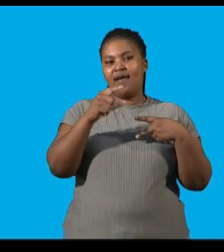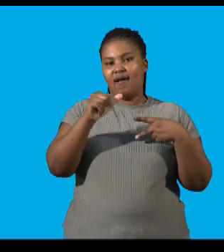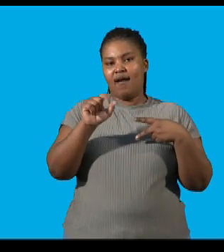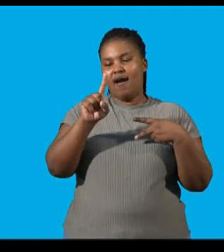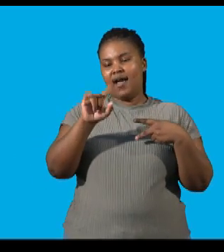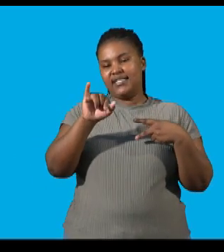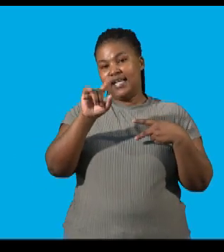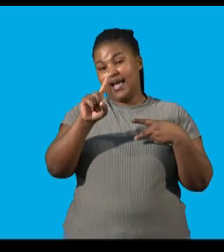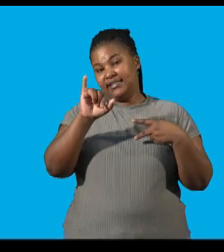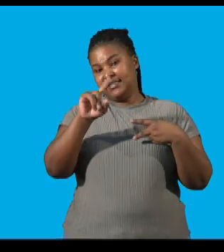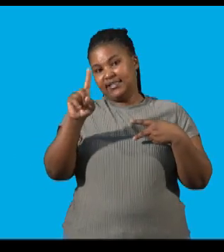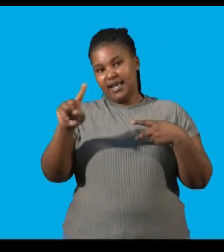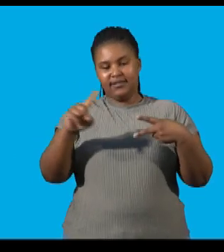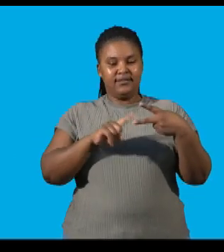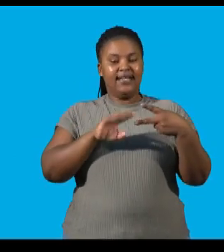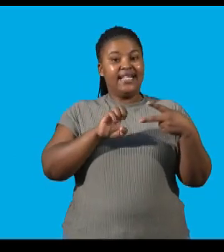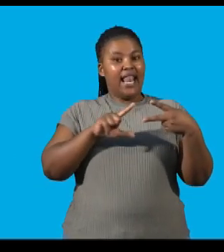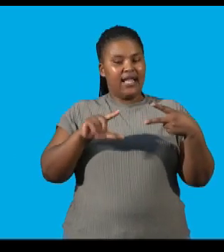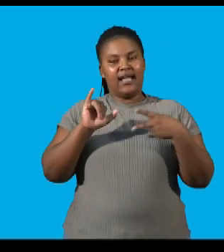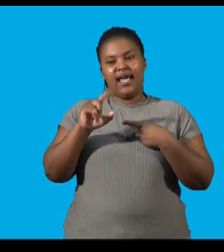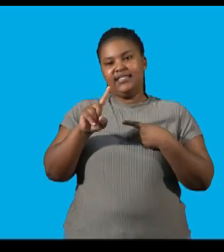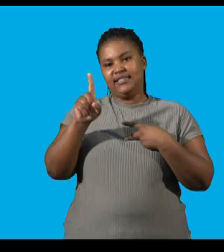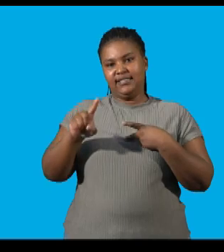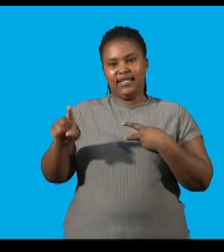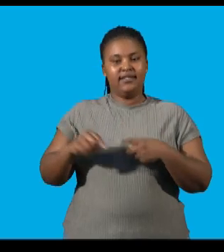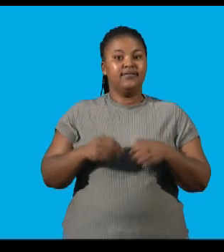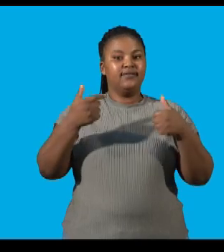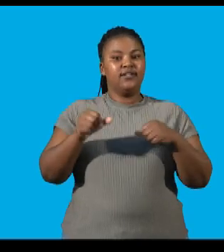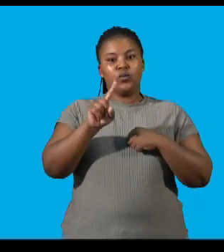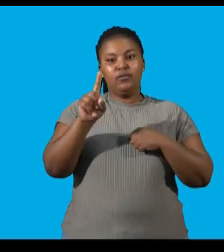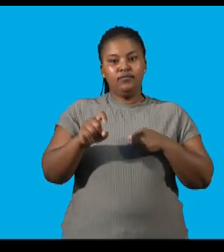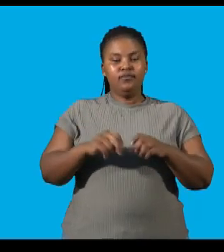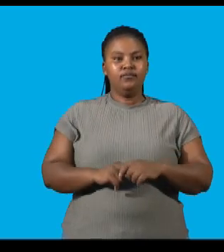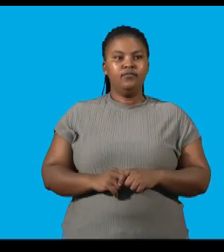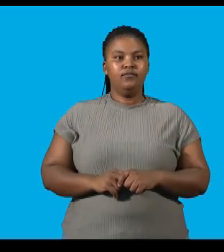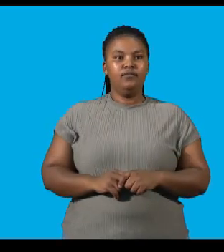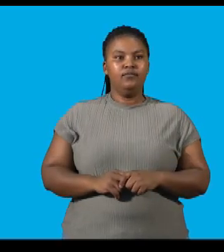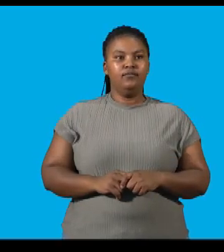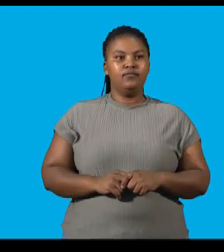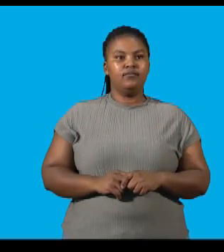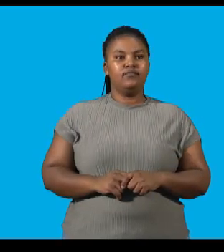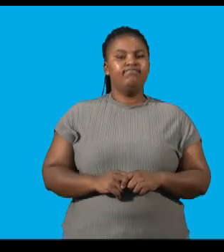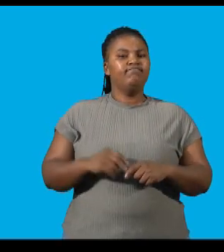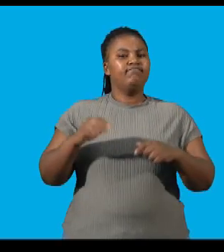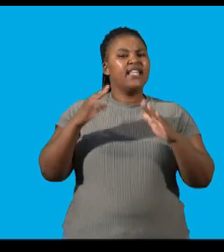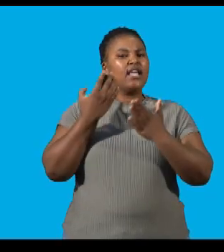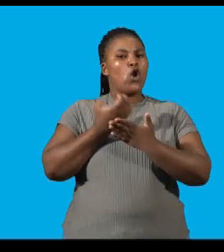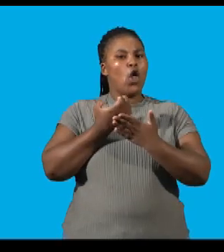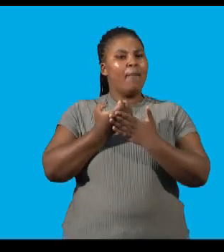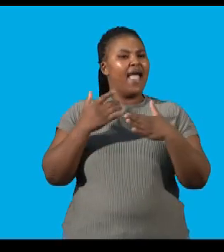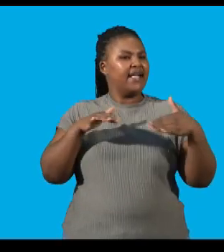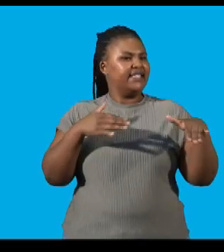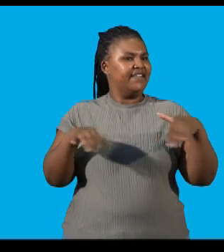Hwega IDZ and East London IDZ. The next question, name the key economic